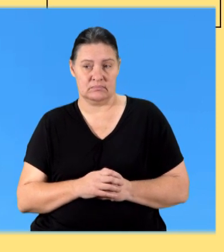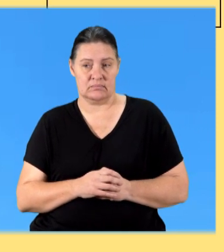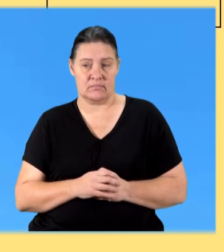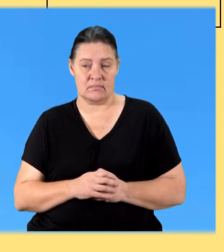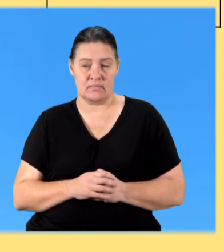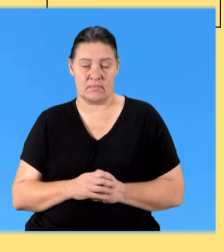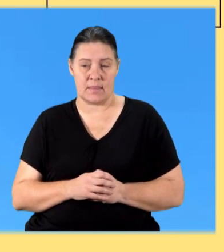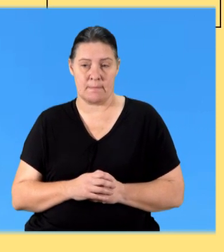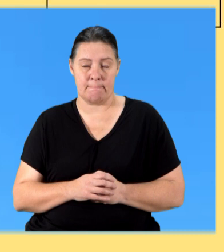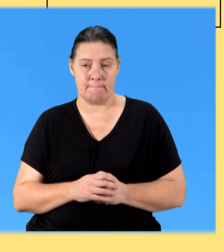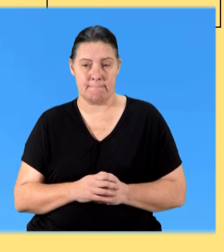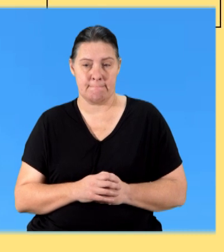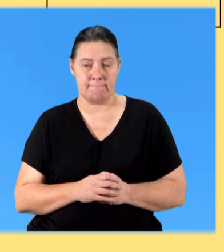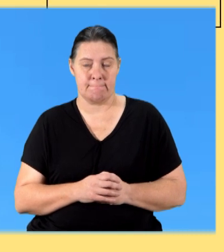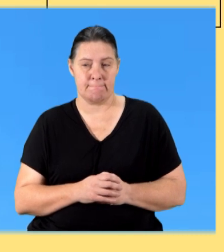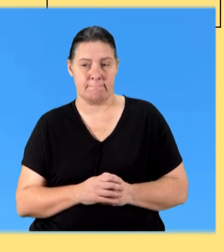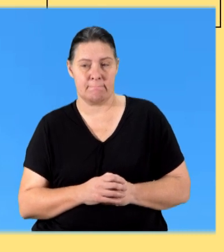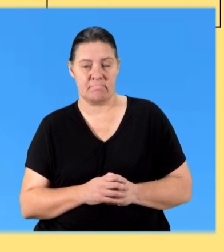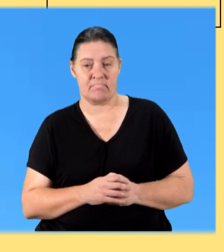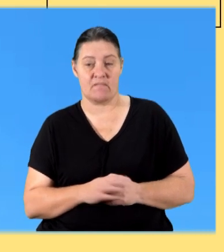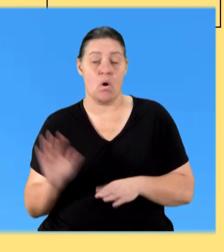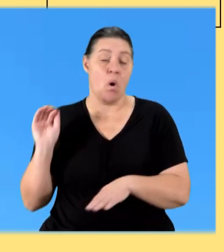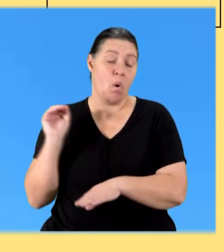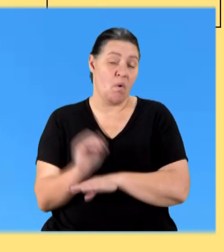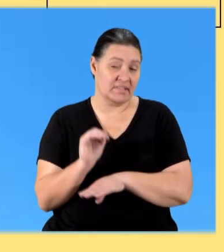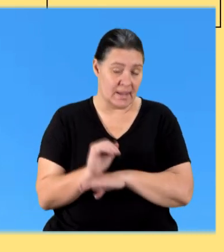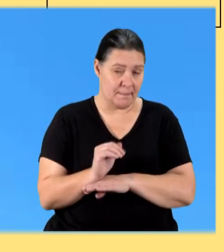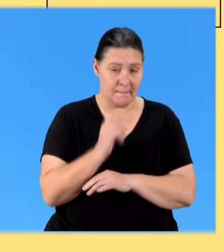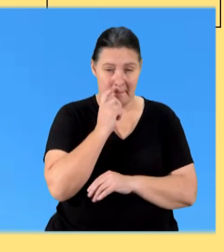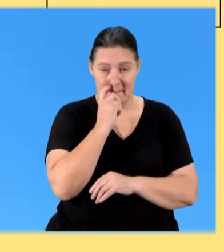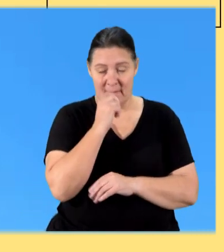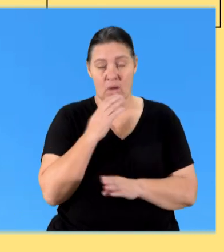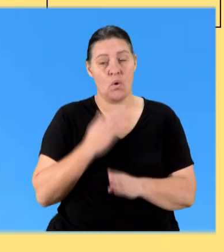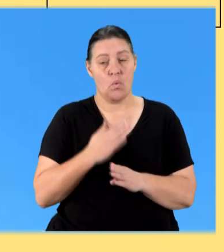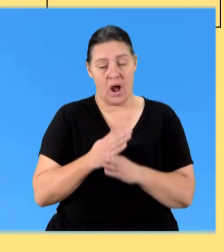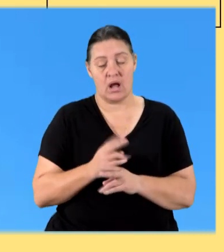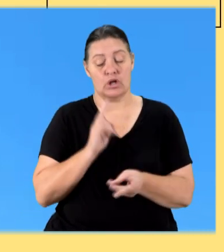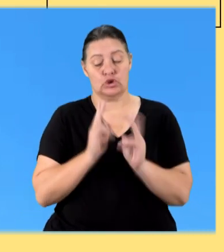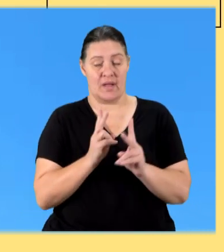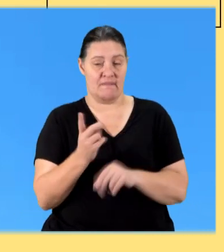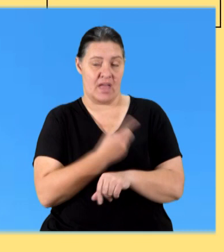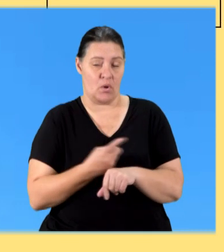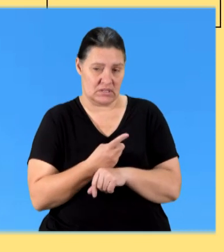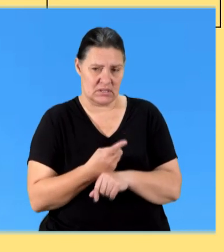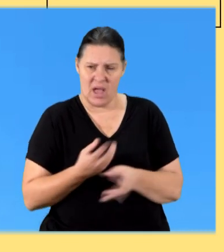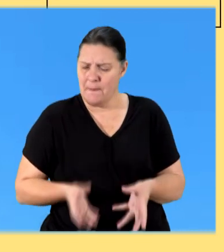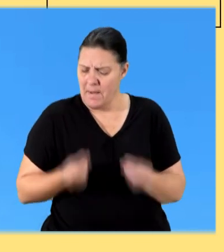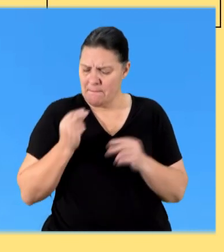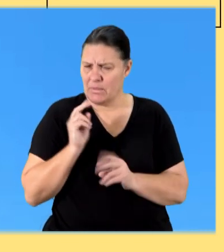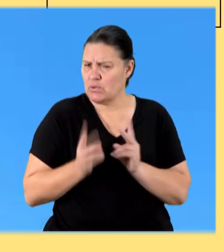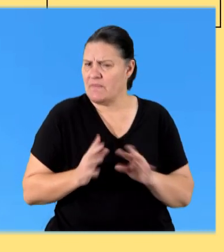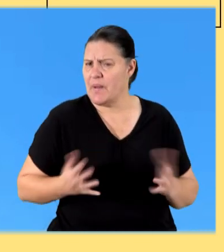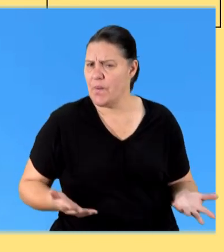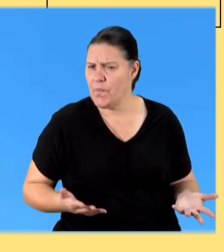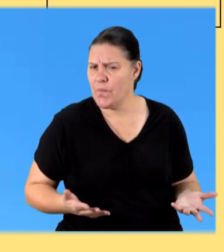3,140. There you go. And for overtime, he has worked 12 hours. How do you get 12?